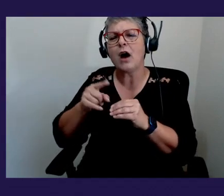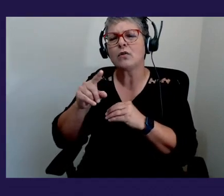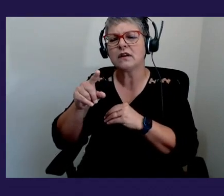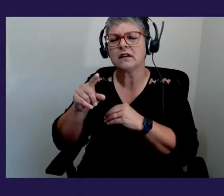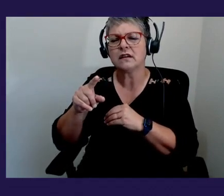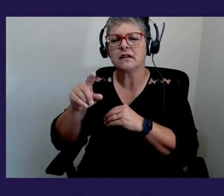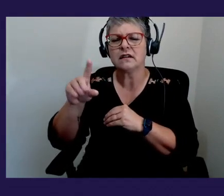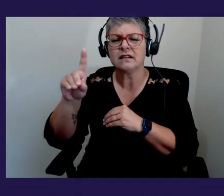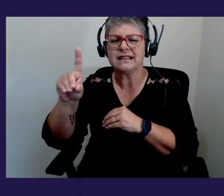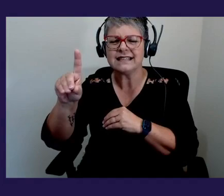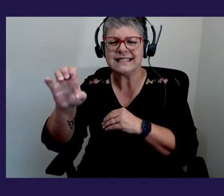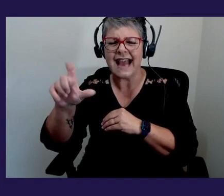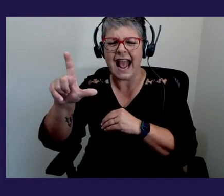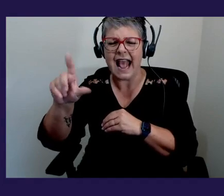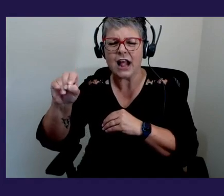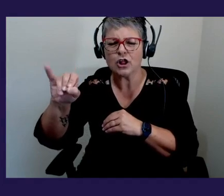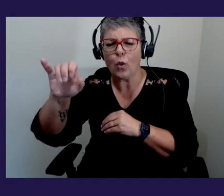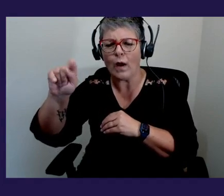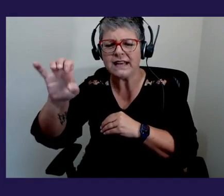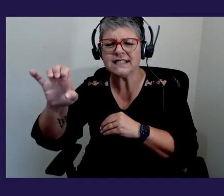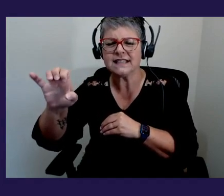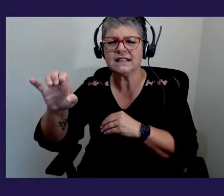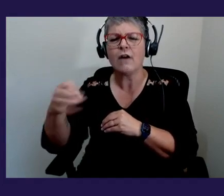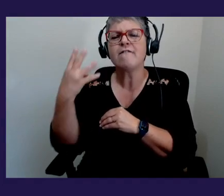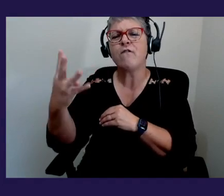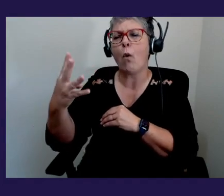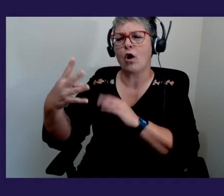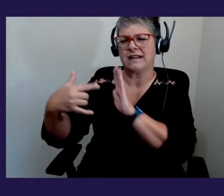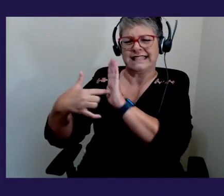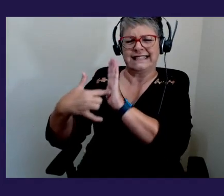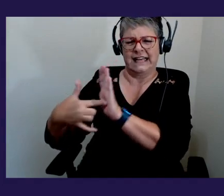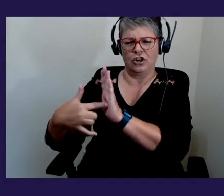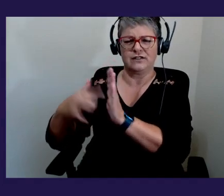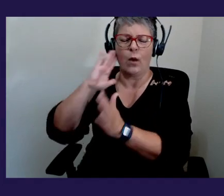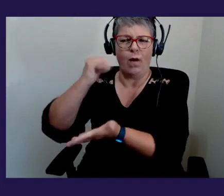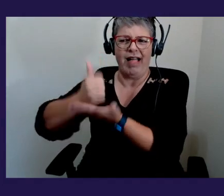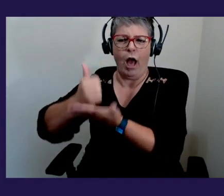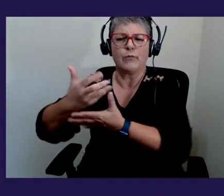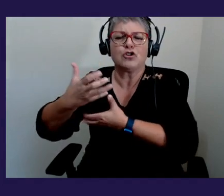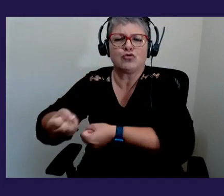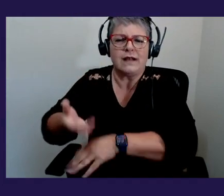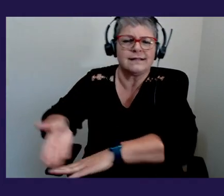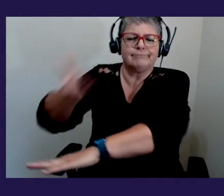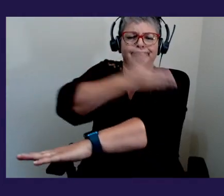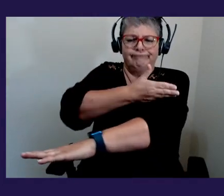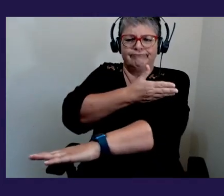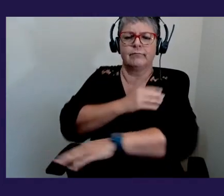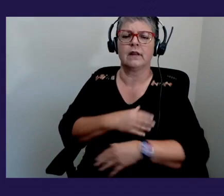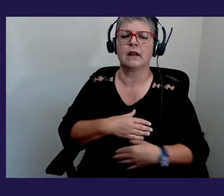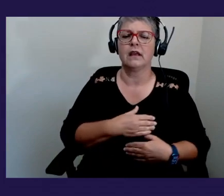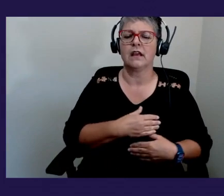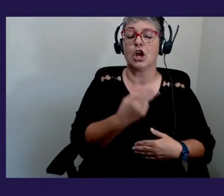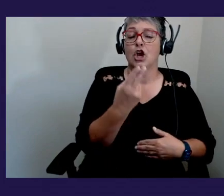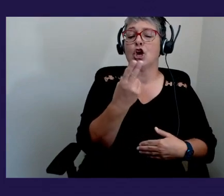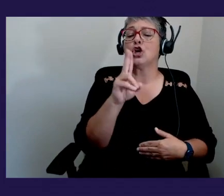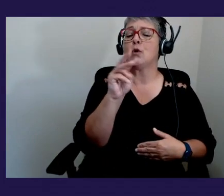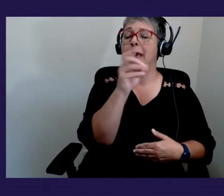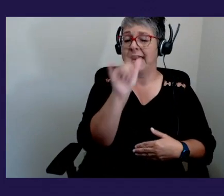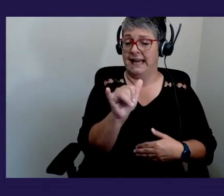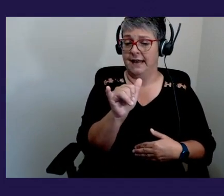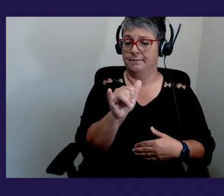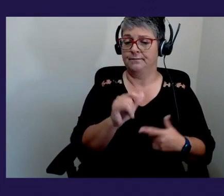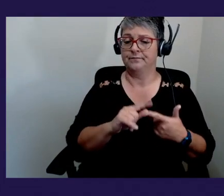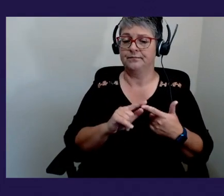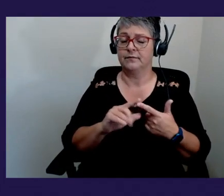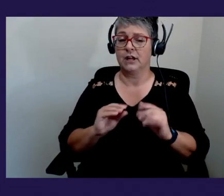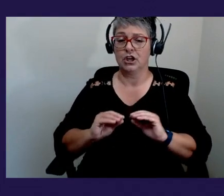they believe contribute to greater trust: humanity, transparency, capability, and reliability.